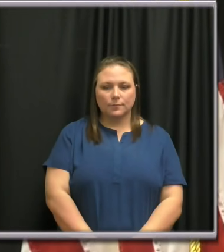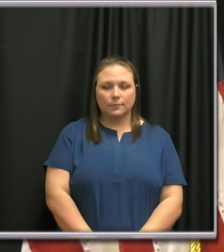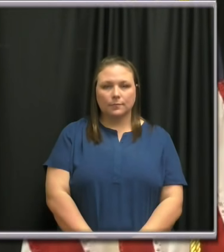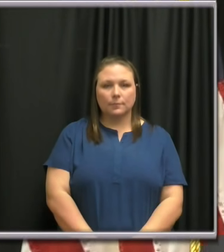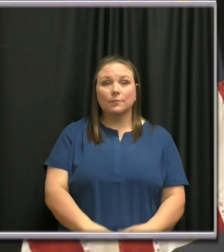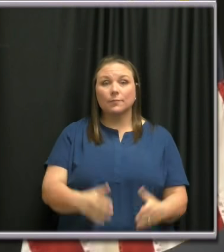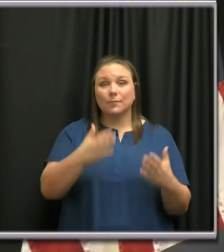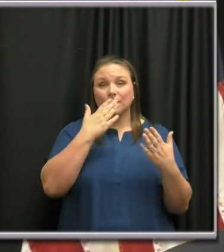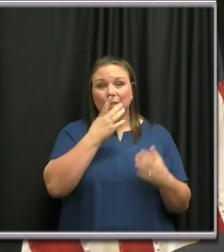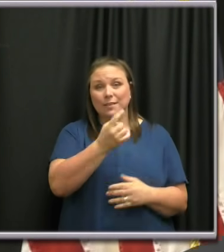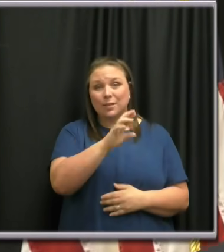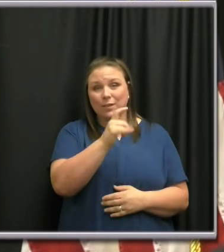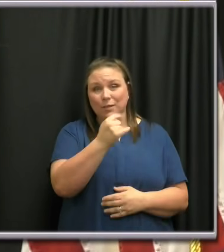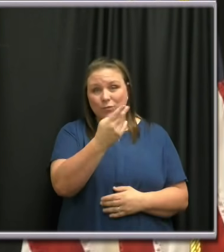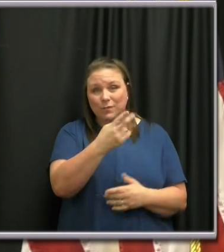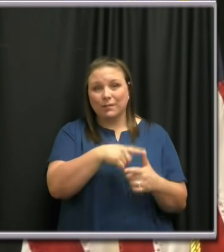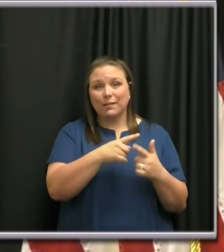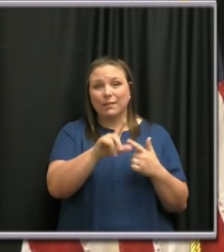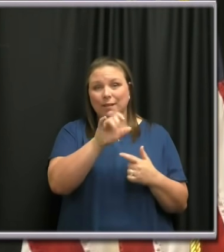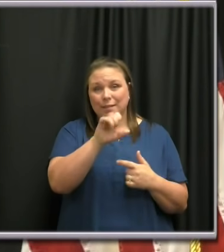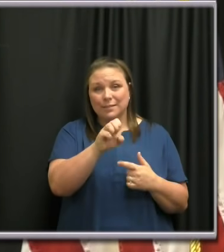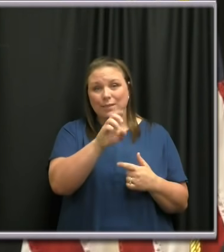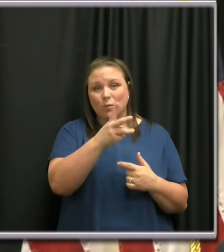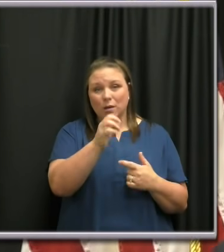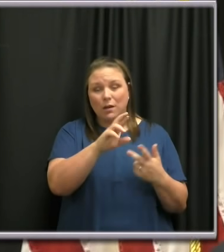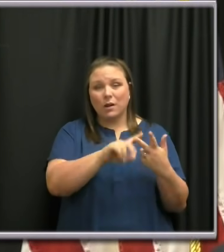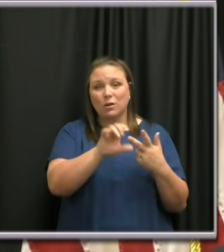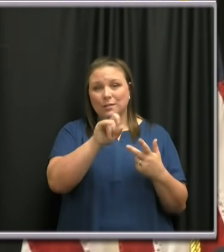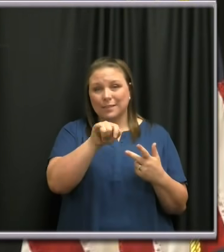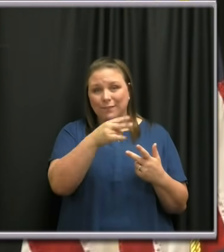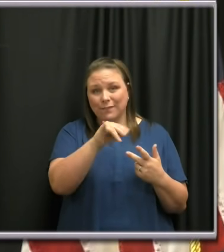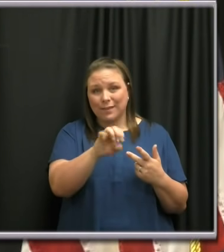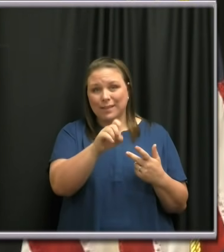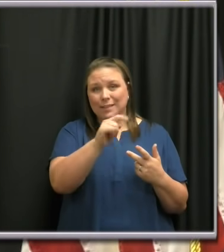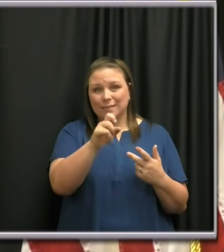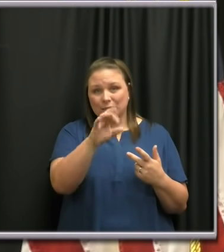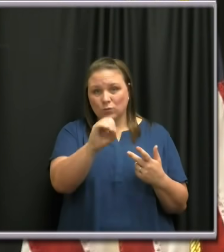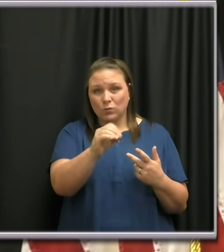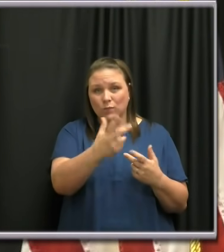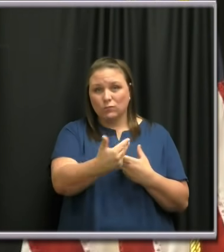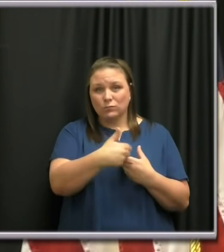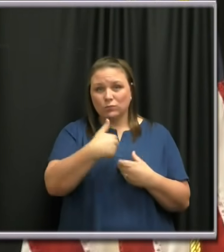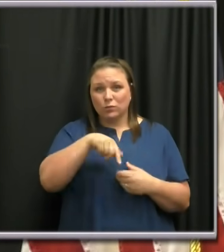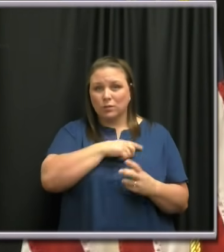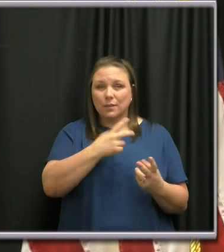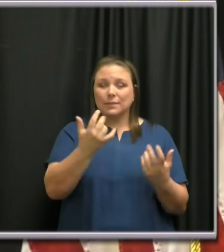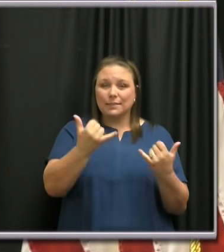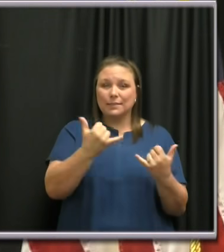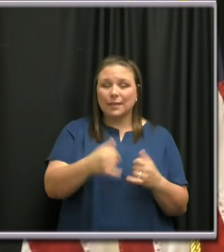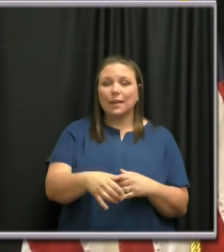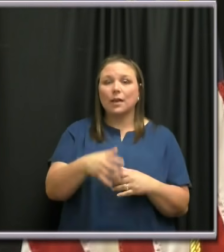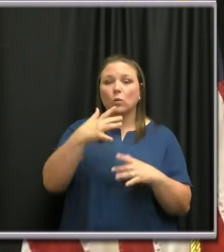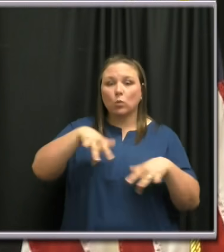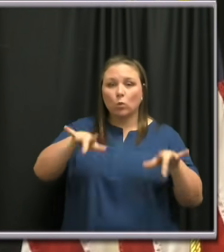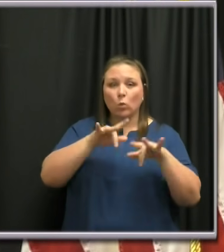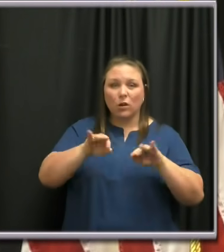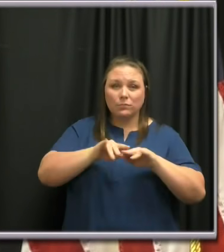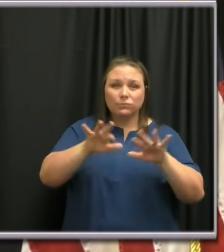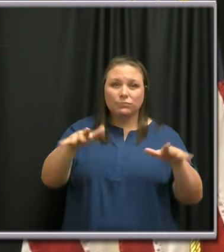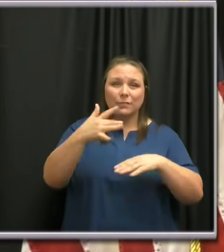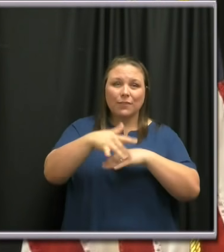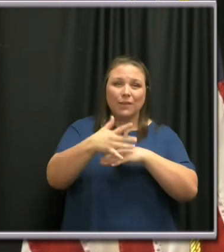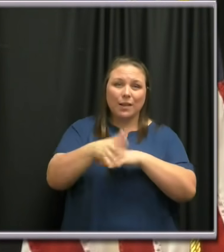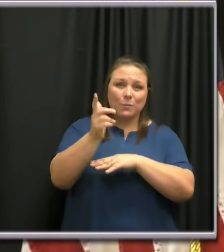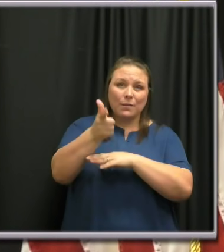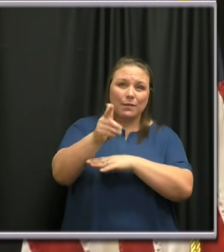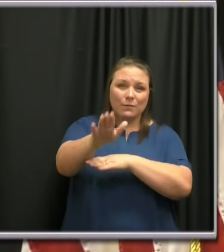I'd like to thank Dr. Hildreth, Leslie Waller, and Stephanie Titro for being with us this morning. A recording of today's press briefing will be made available later